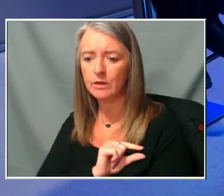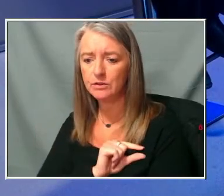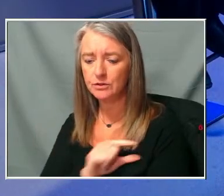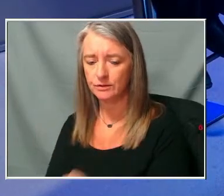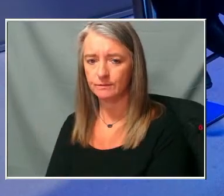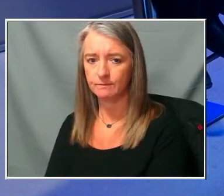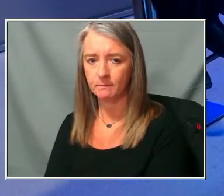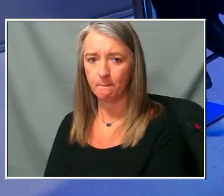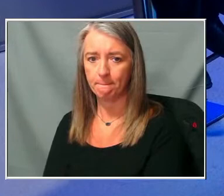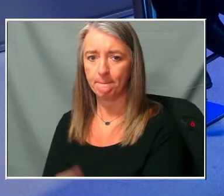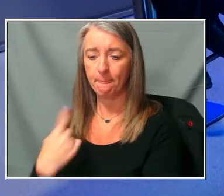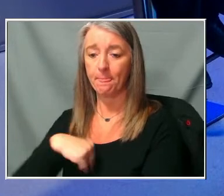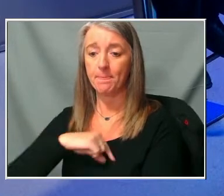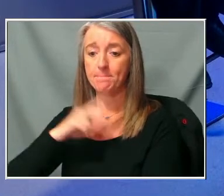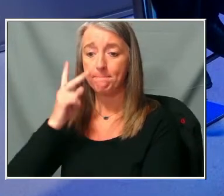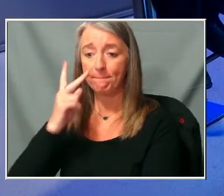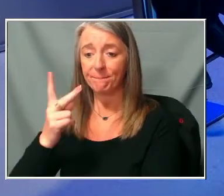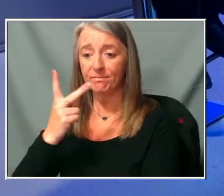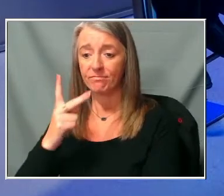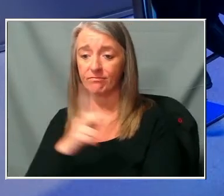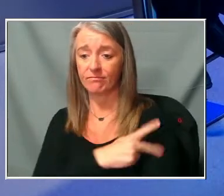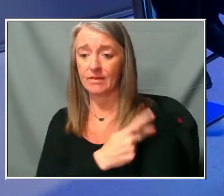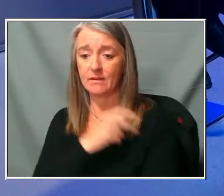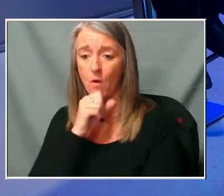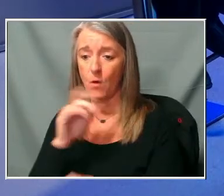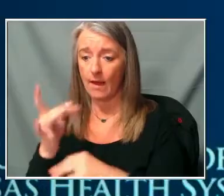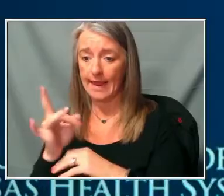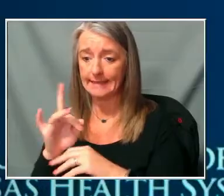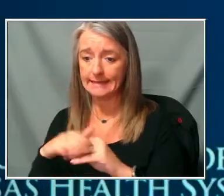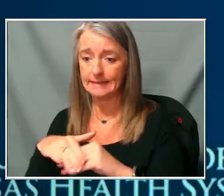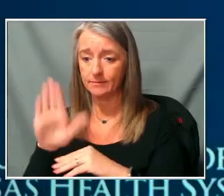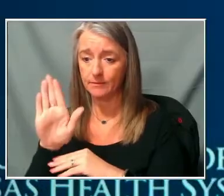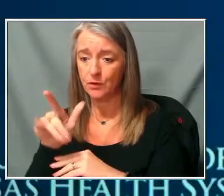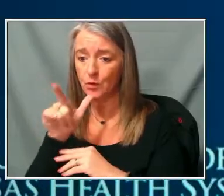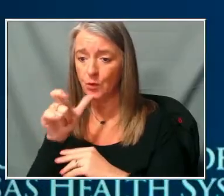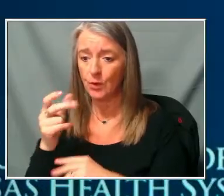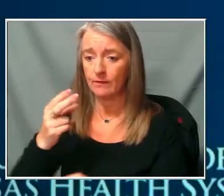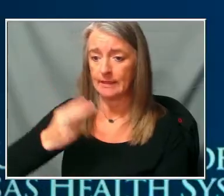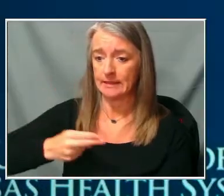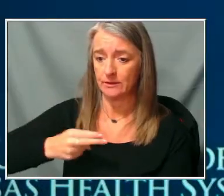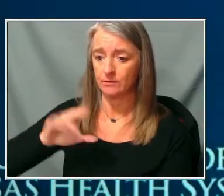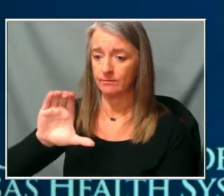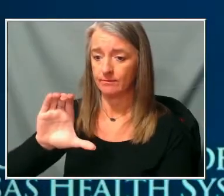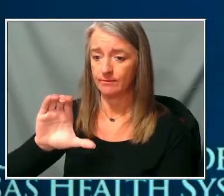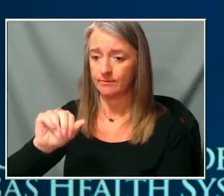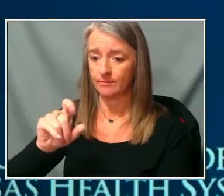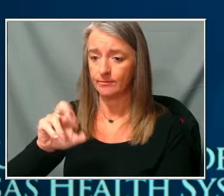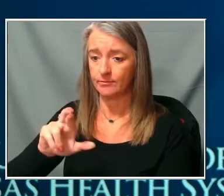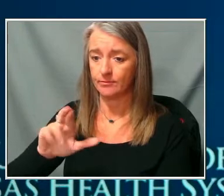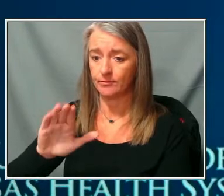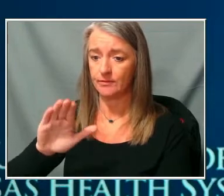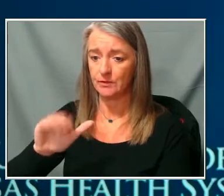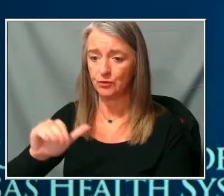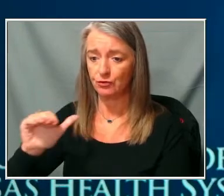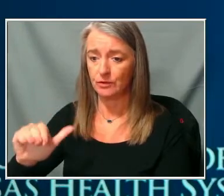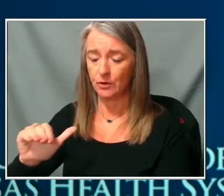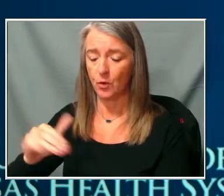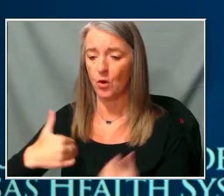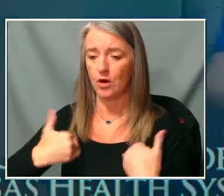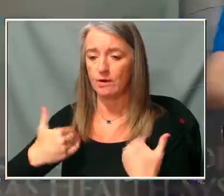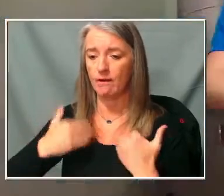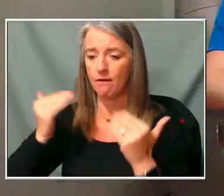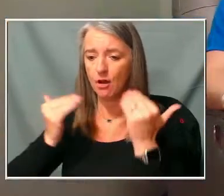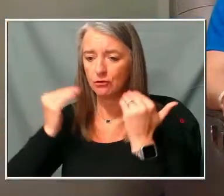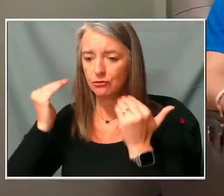So we see patients who are 18 years and older who have had a history of cancer in childhood or young adulthood. Interestingly,